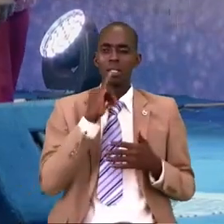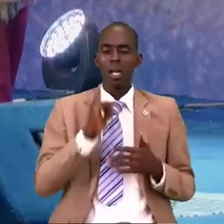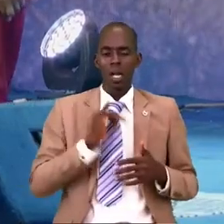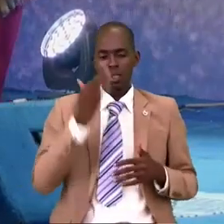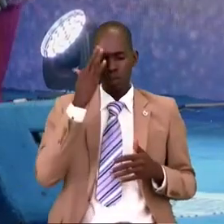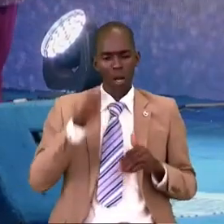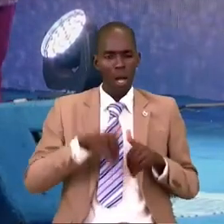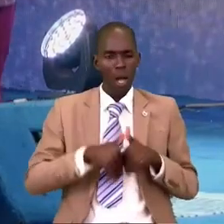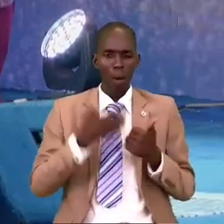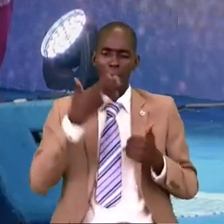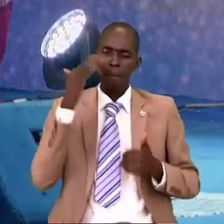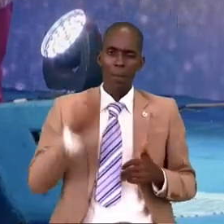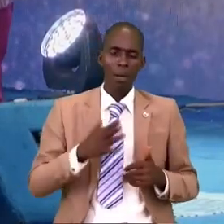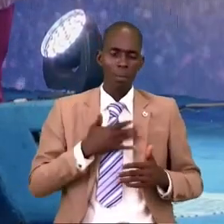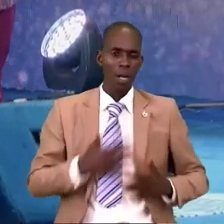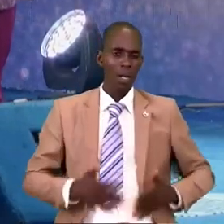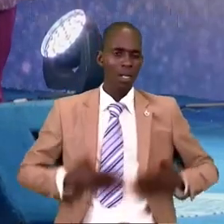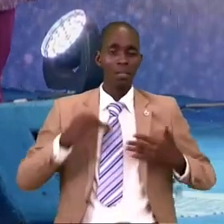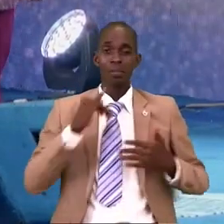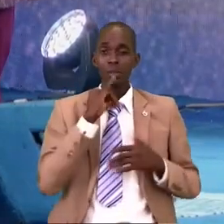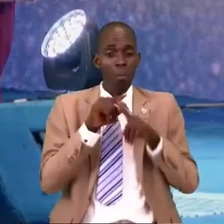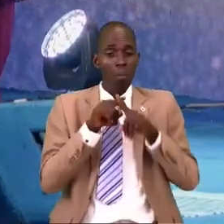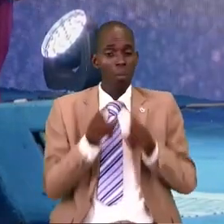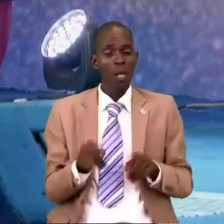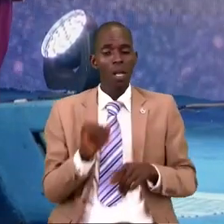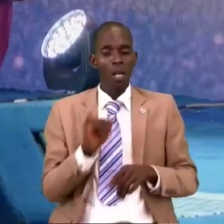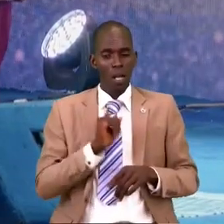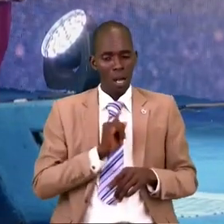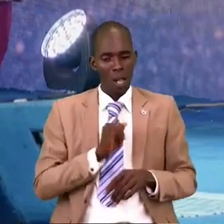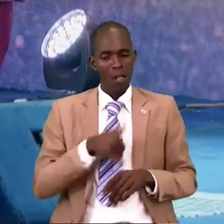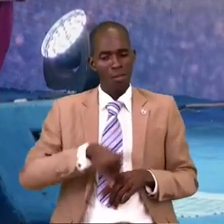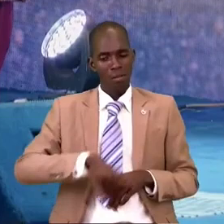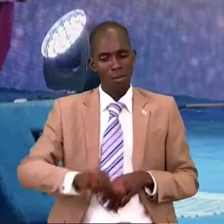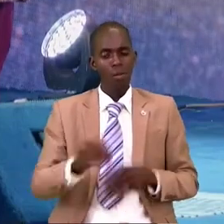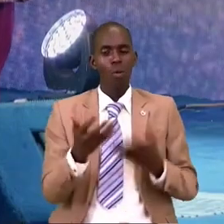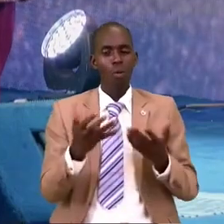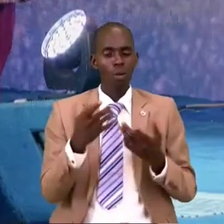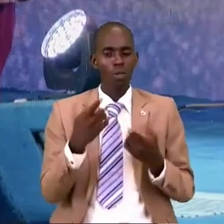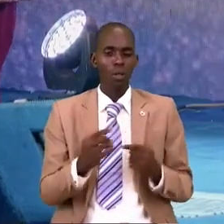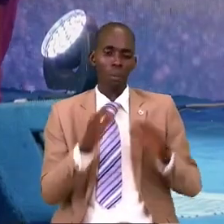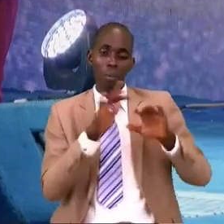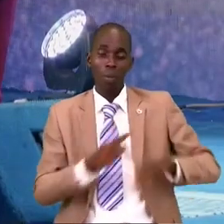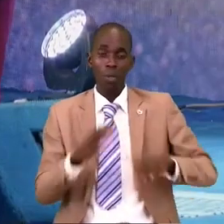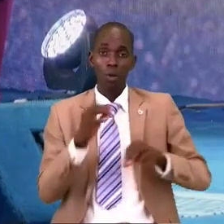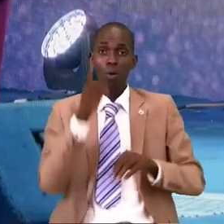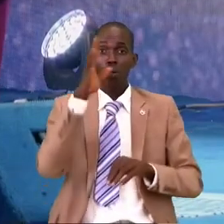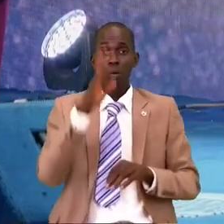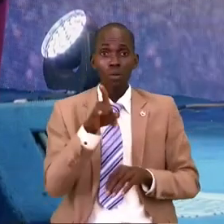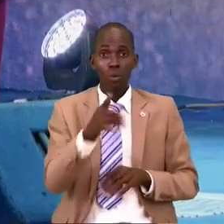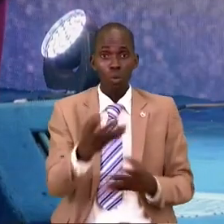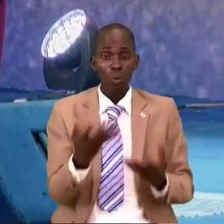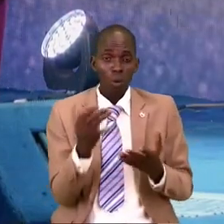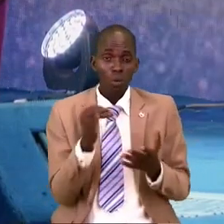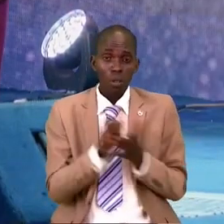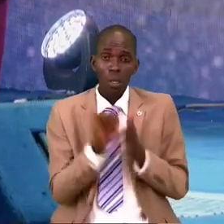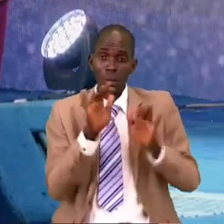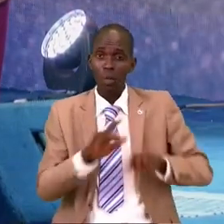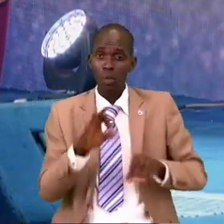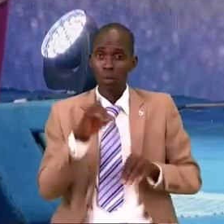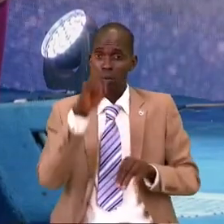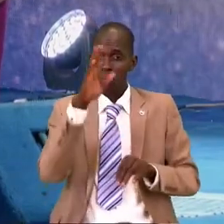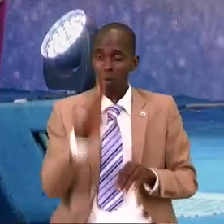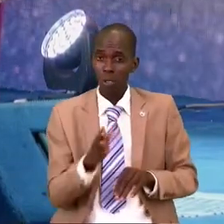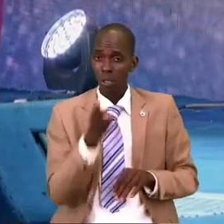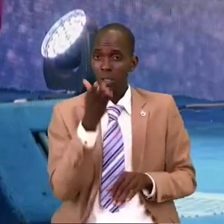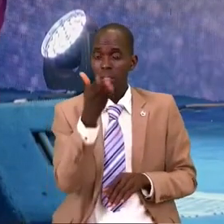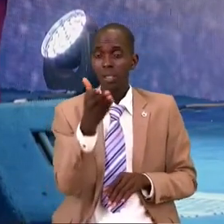in Yola, here in every stage, you know you need the mercy of God that will forgive you, that will set